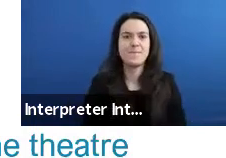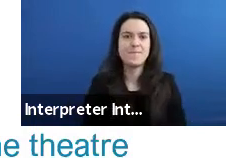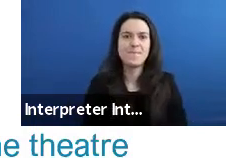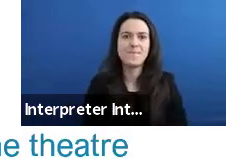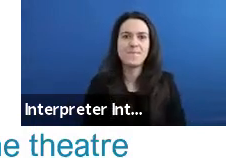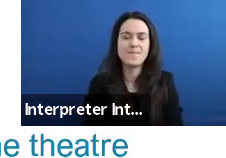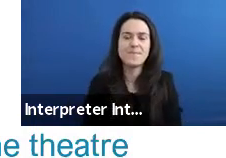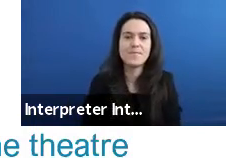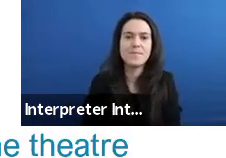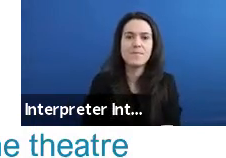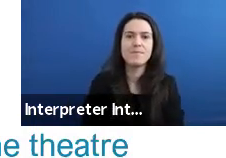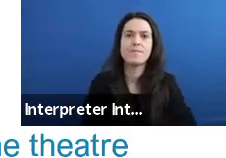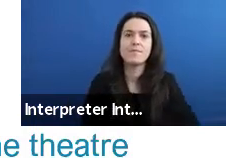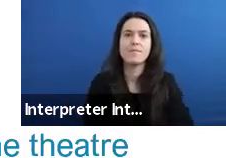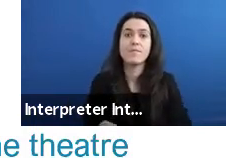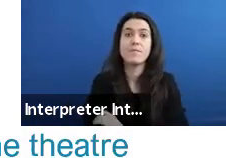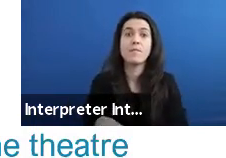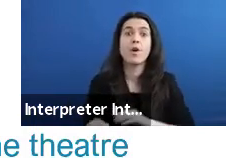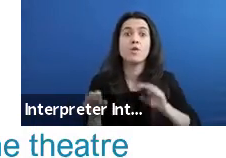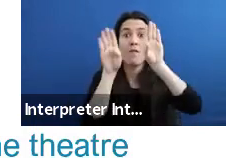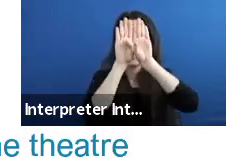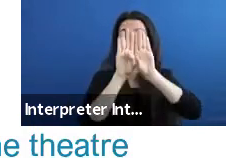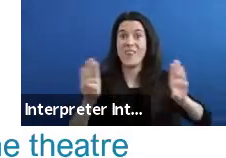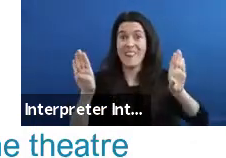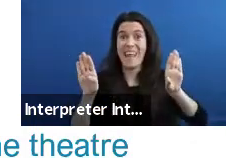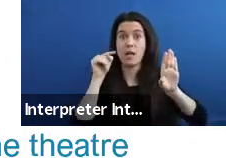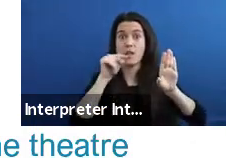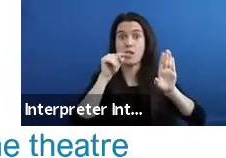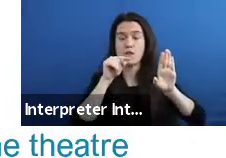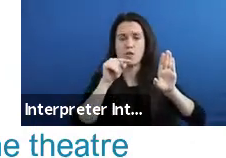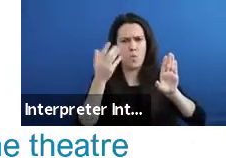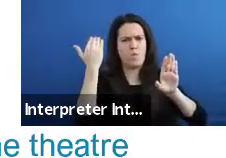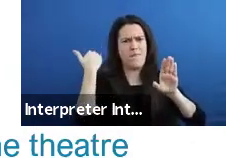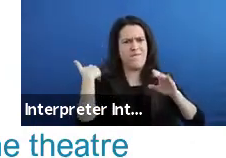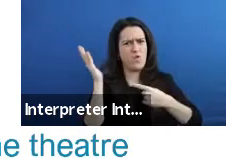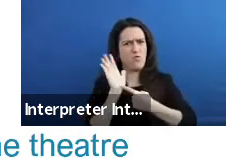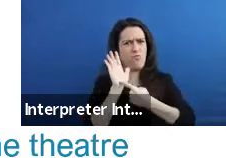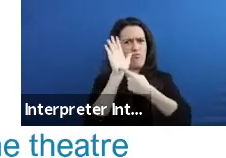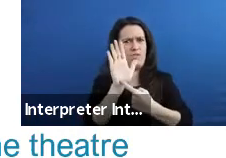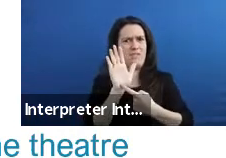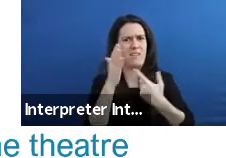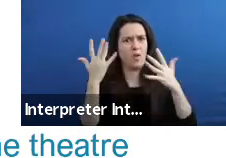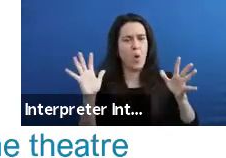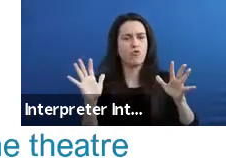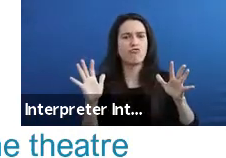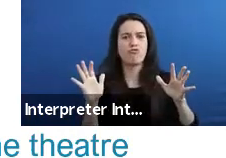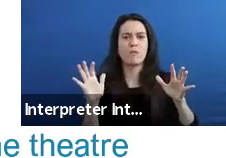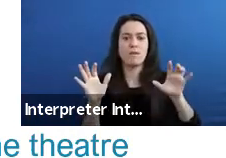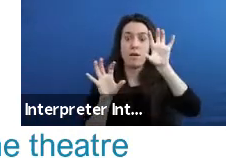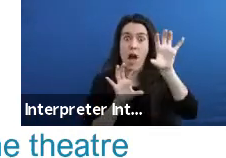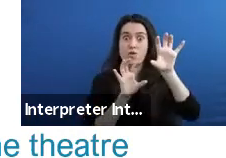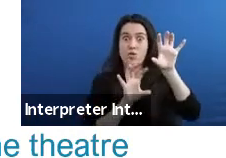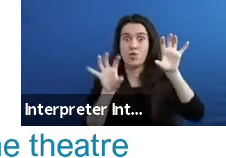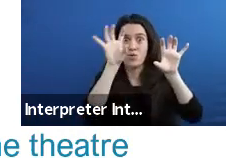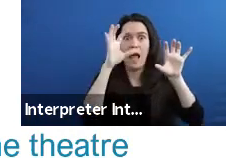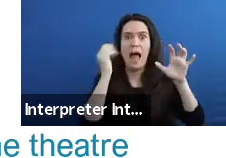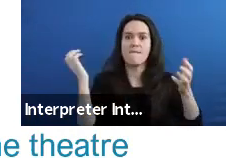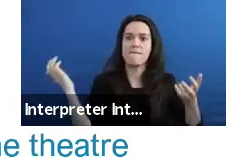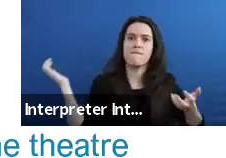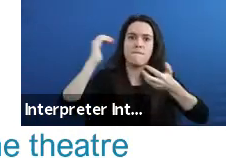specifically, for the theater sectors, it was already presented this cross-border distribution and performing arts work